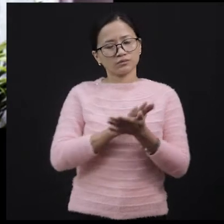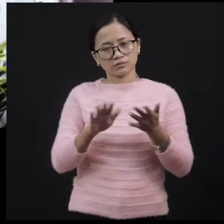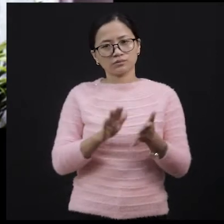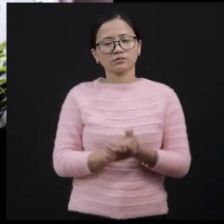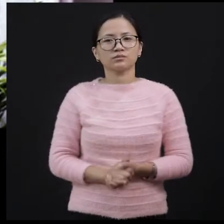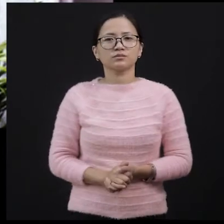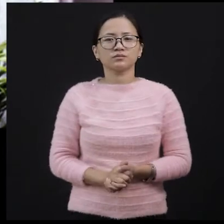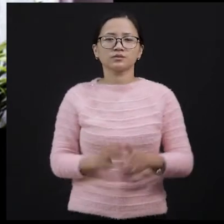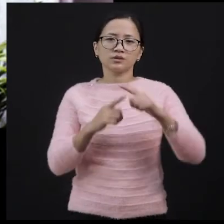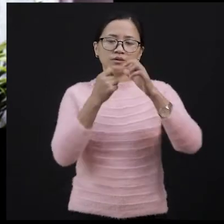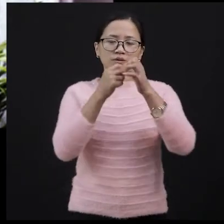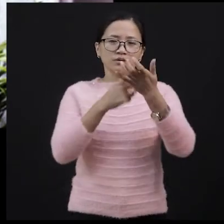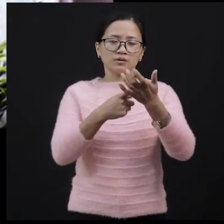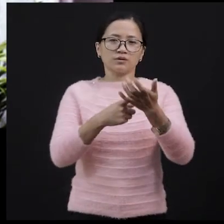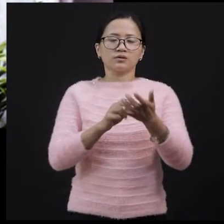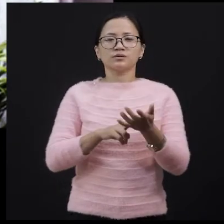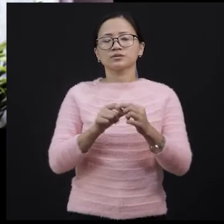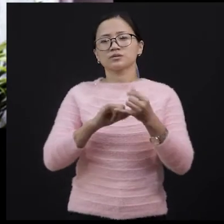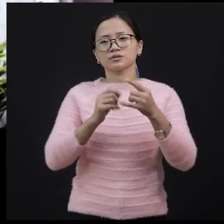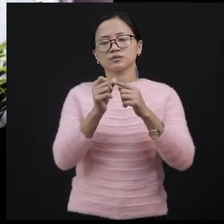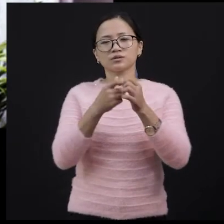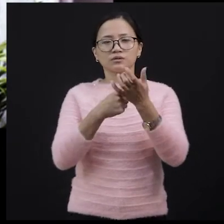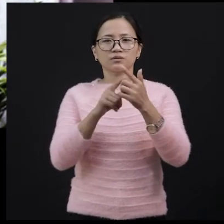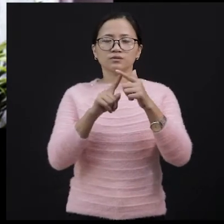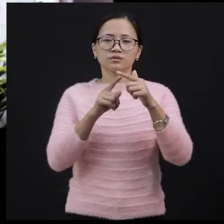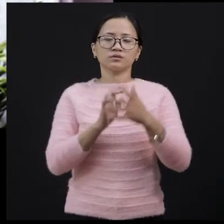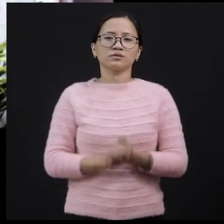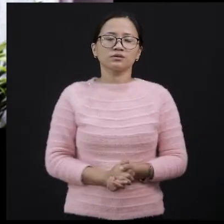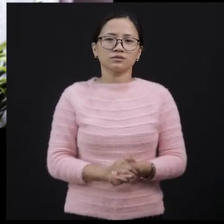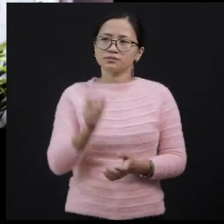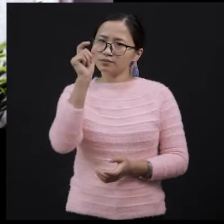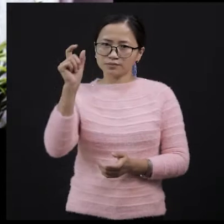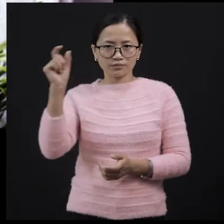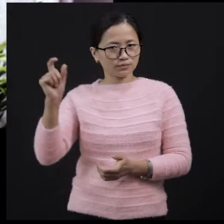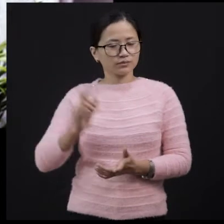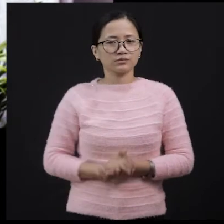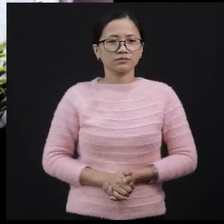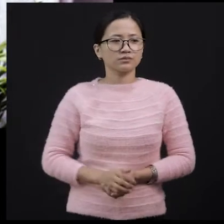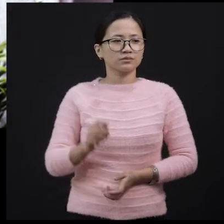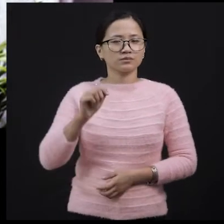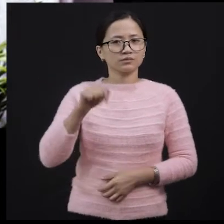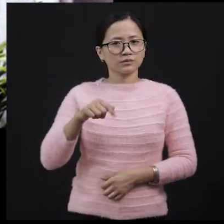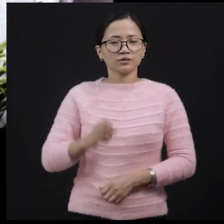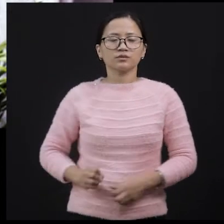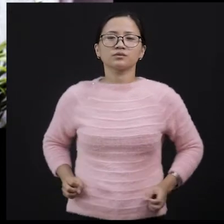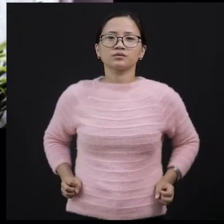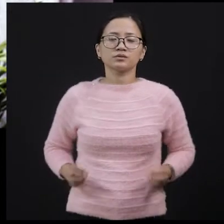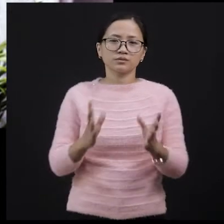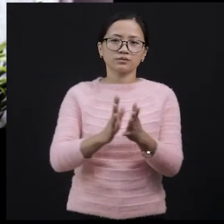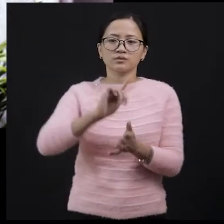with transparent, right? The word transparent. Okay? So now, are you ready for